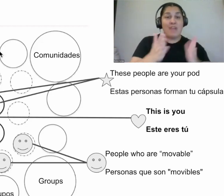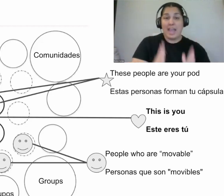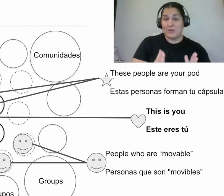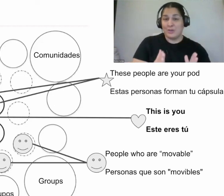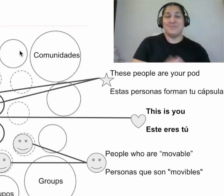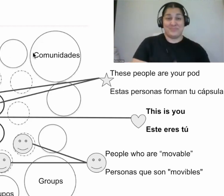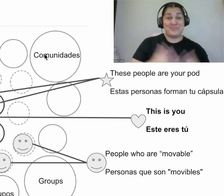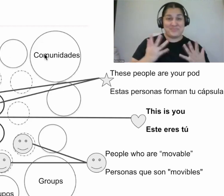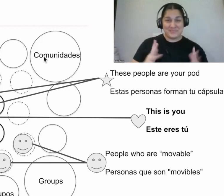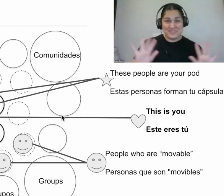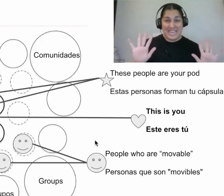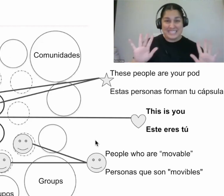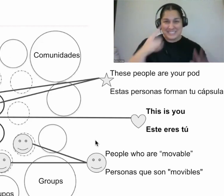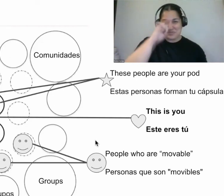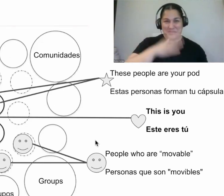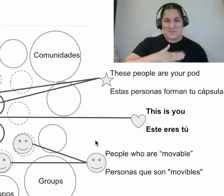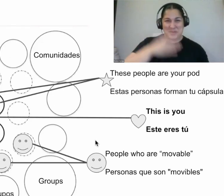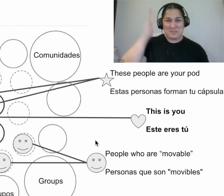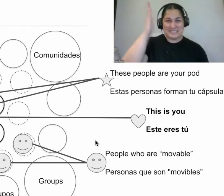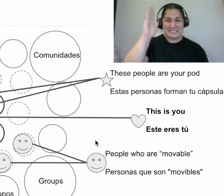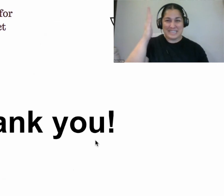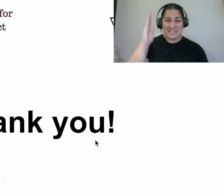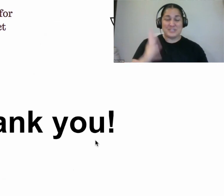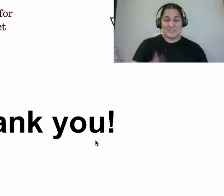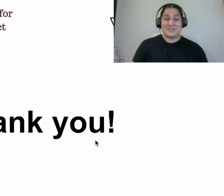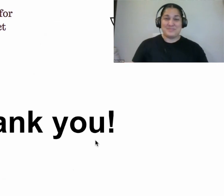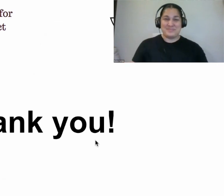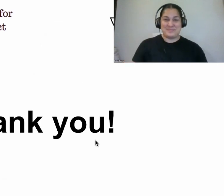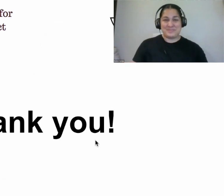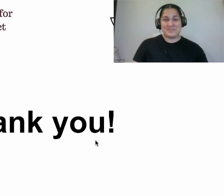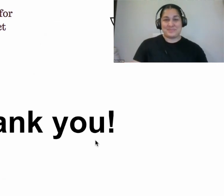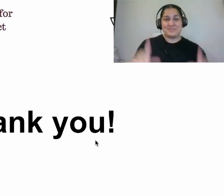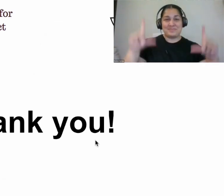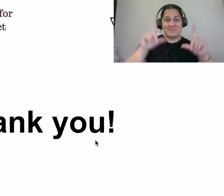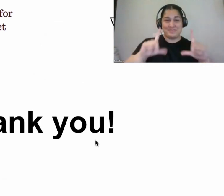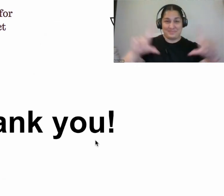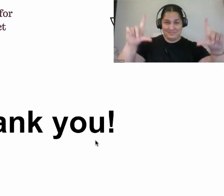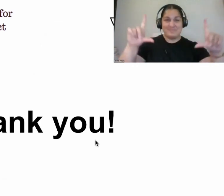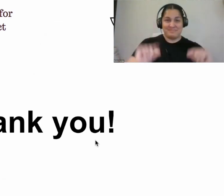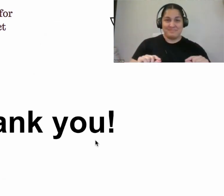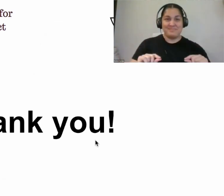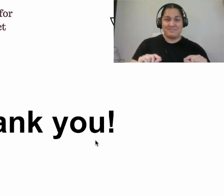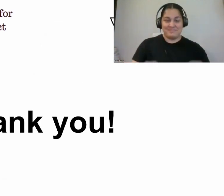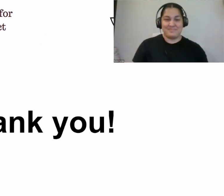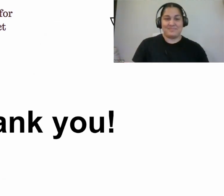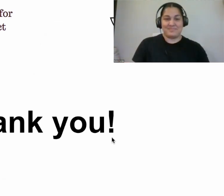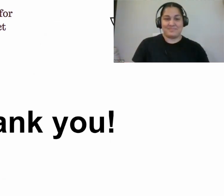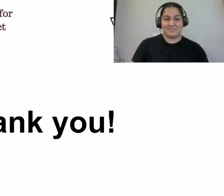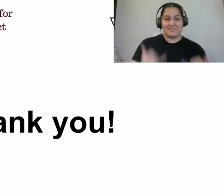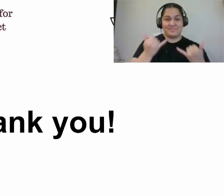And that was it for my presentation. Thank you very much. I'm going to stop sharing my screen and pass it on